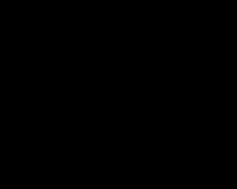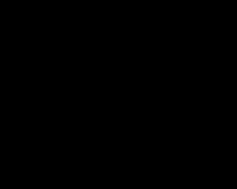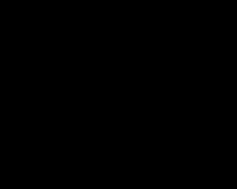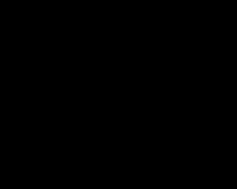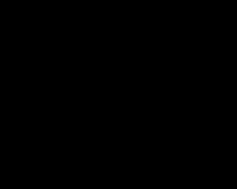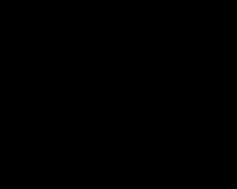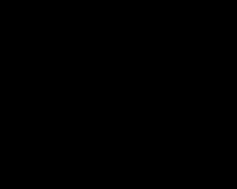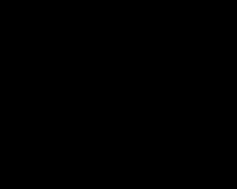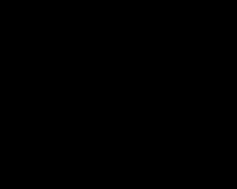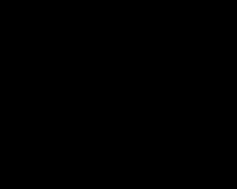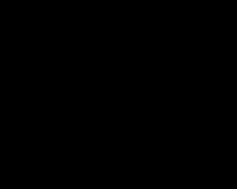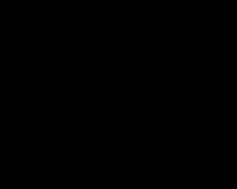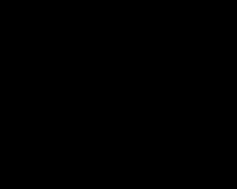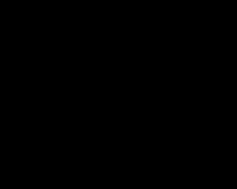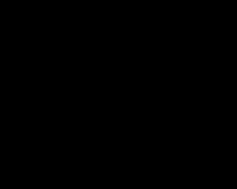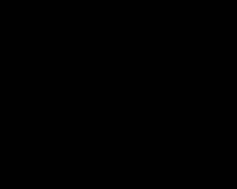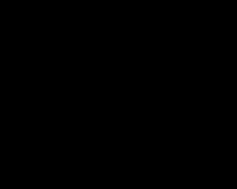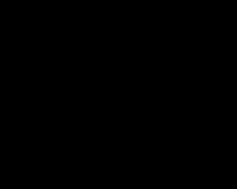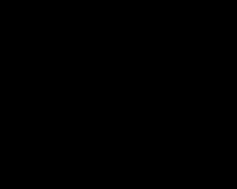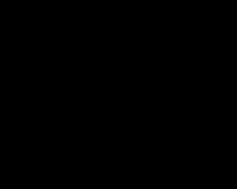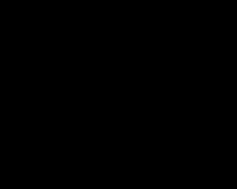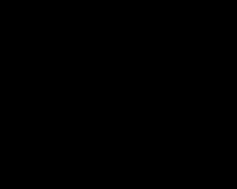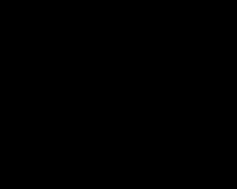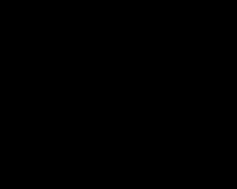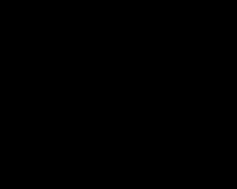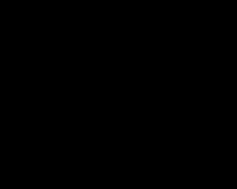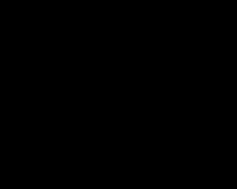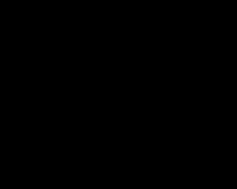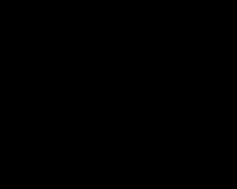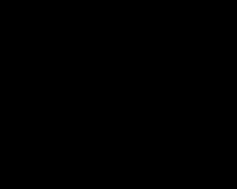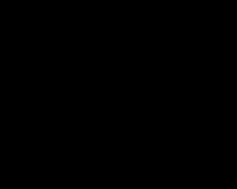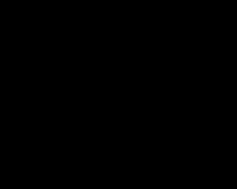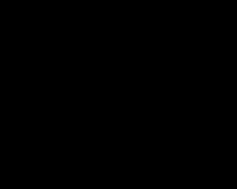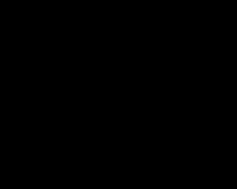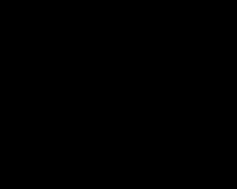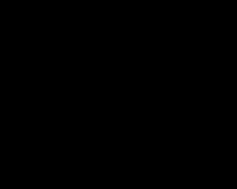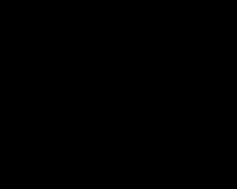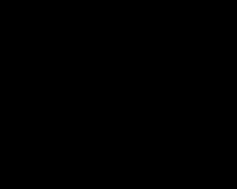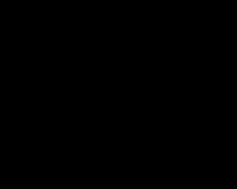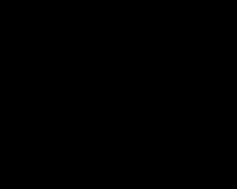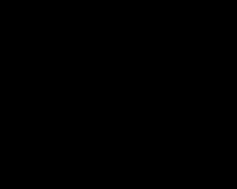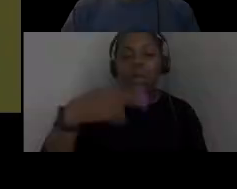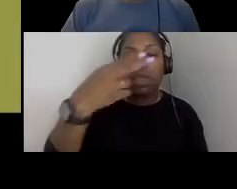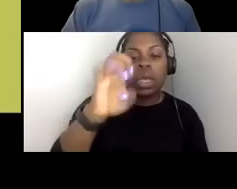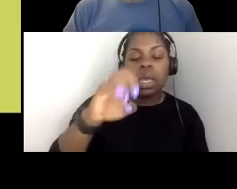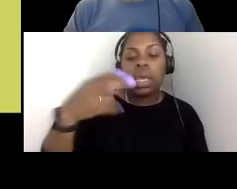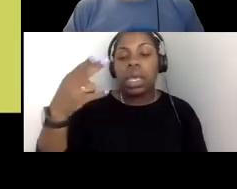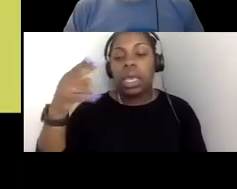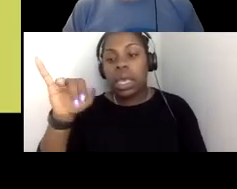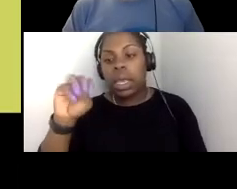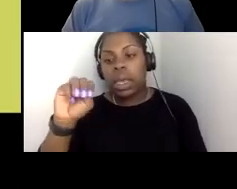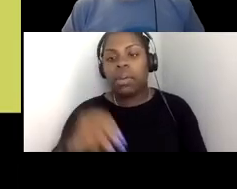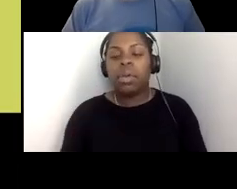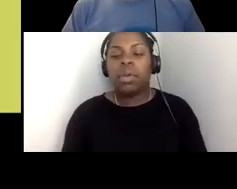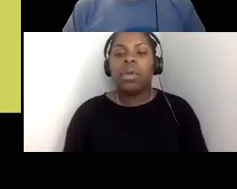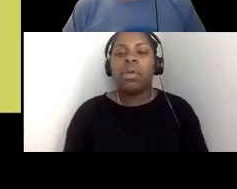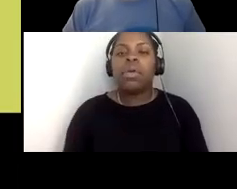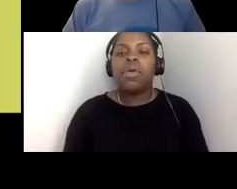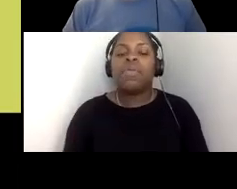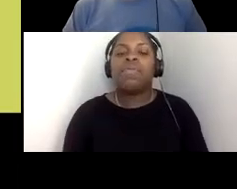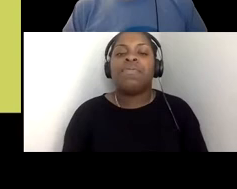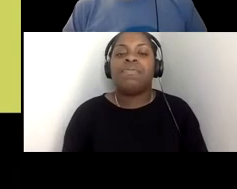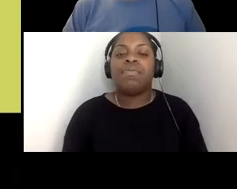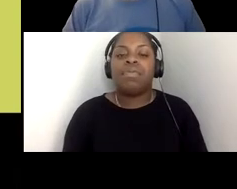he, him. And I first got interested in the issue of e-carceration